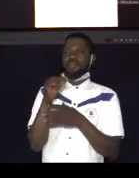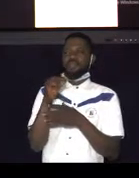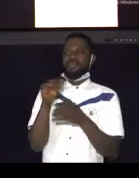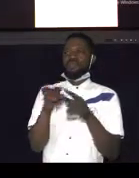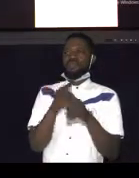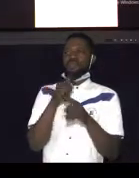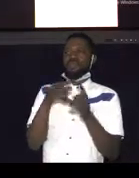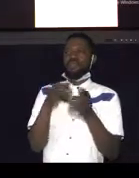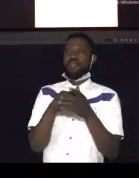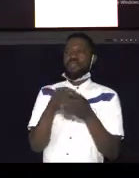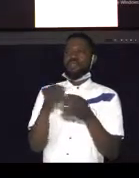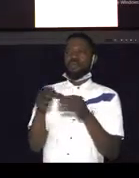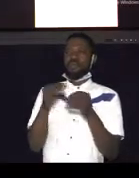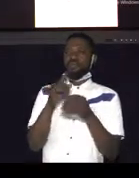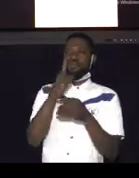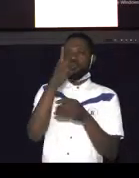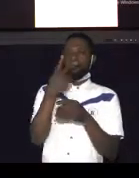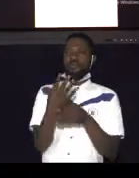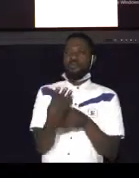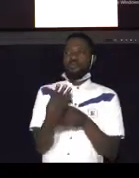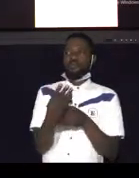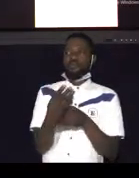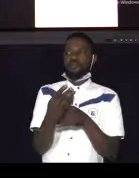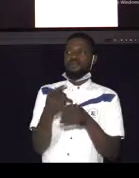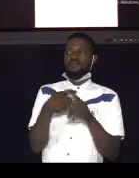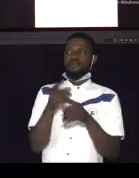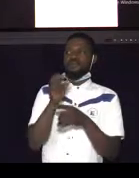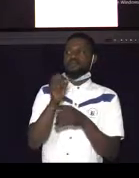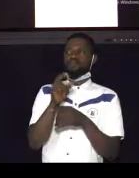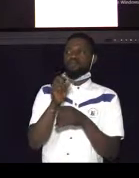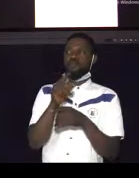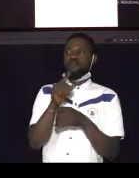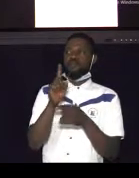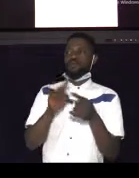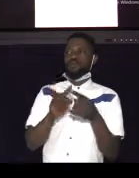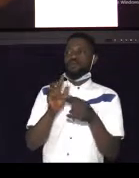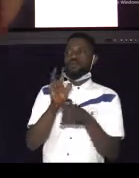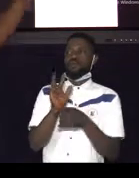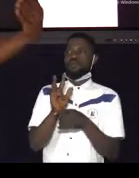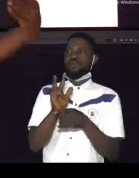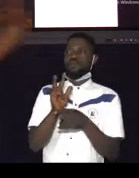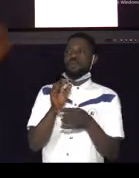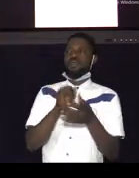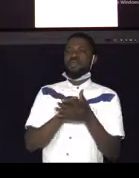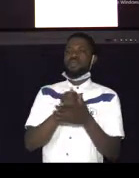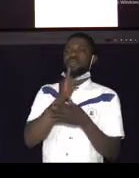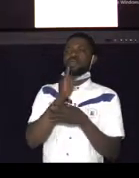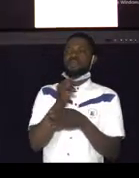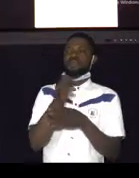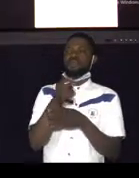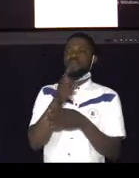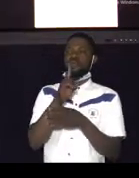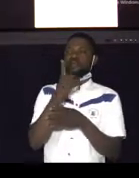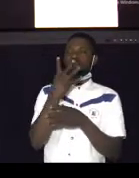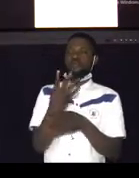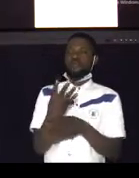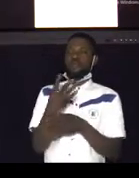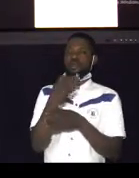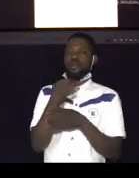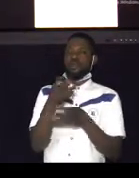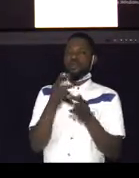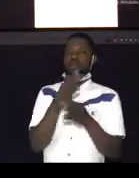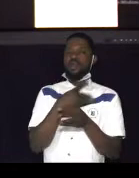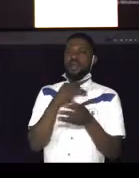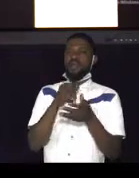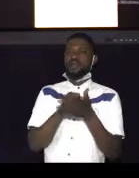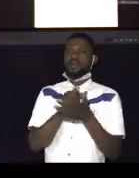So when it moves 1/4 of the way, like from 12 to 3, that is 1/4 of the way, and